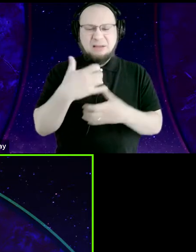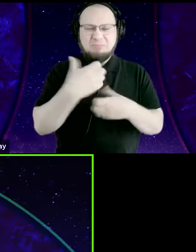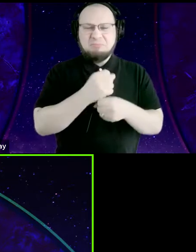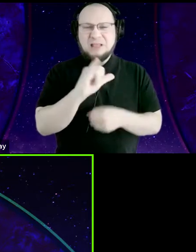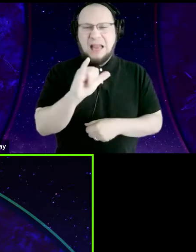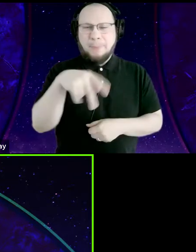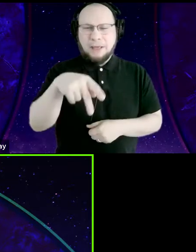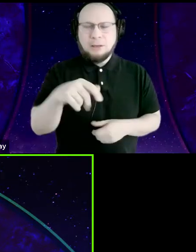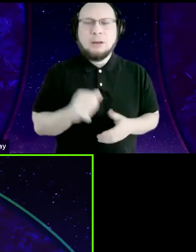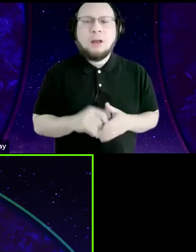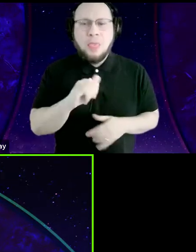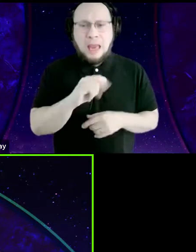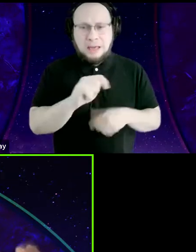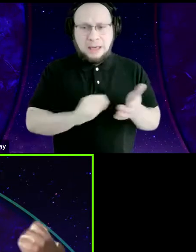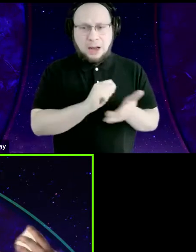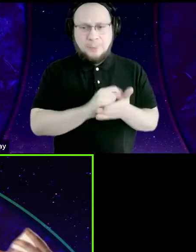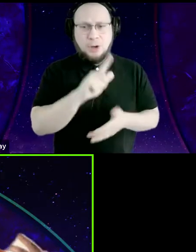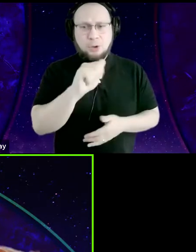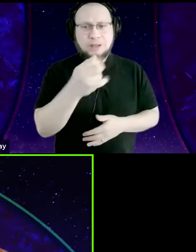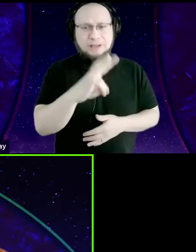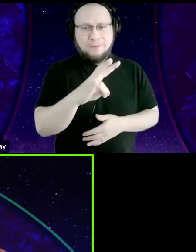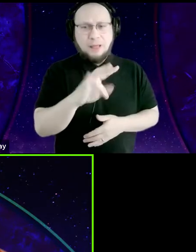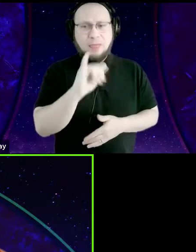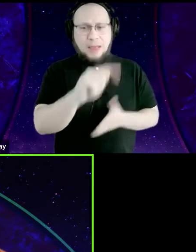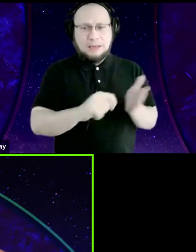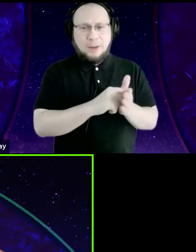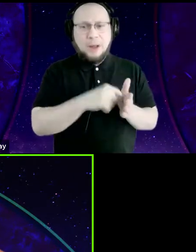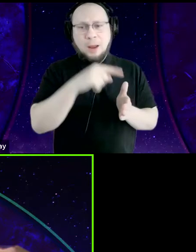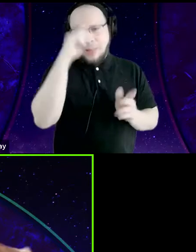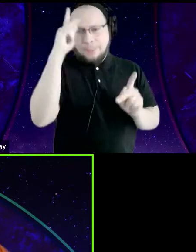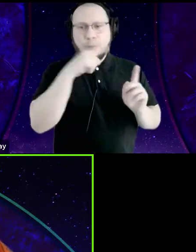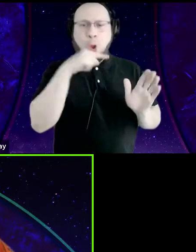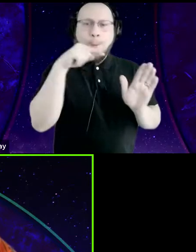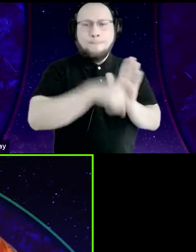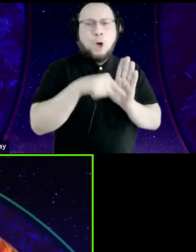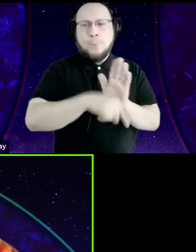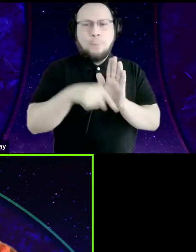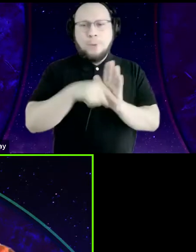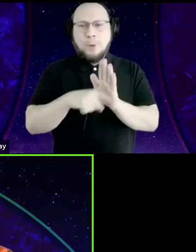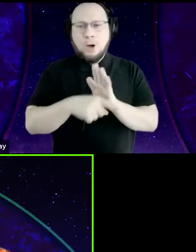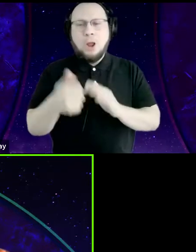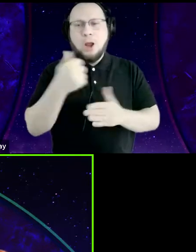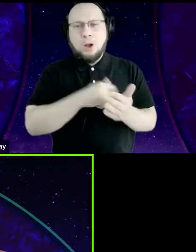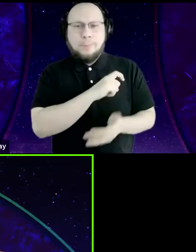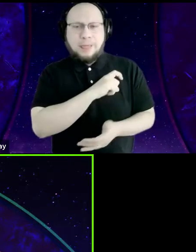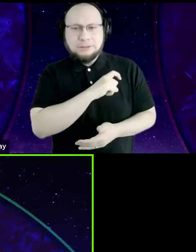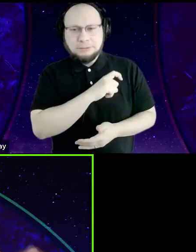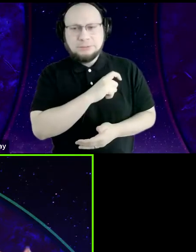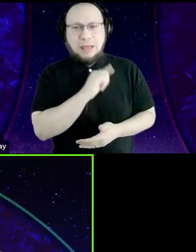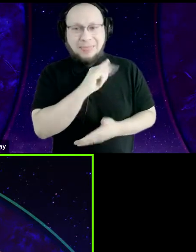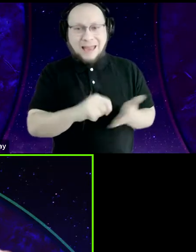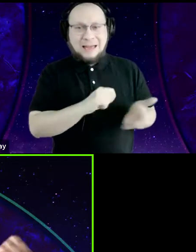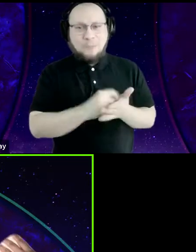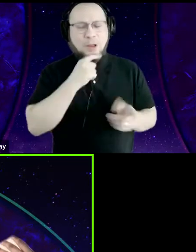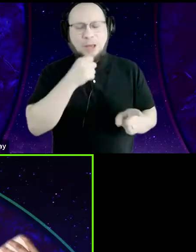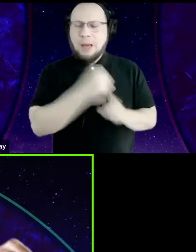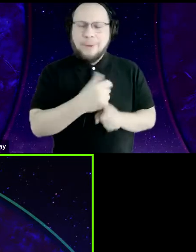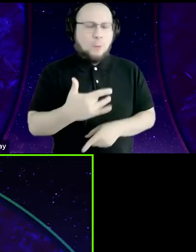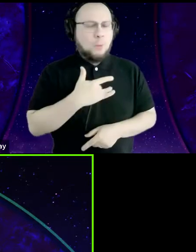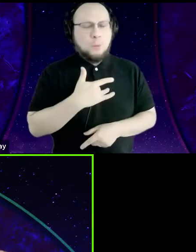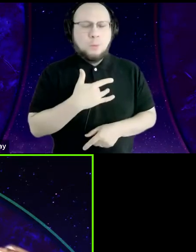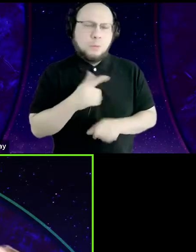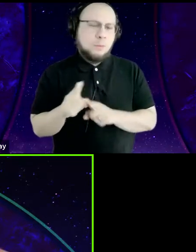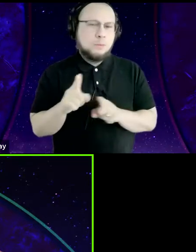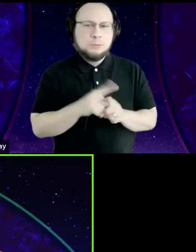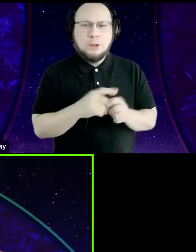so the deaths or the murders of Black bodies that were state sanctioned by the police were really hitting me hard. Also, there were